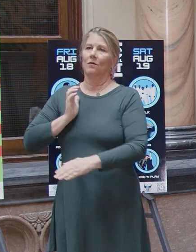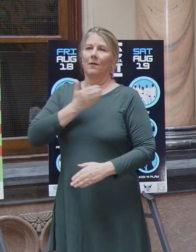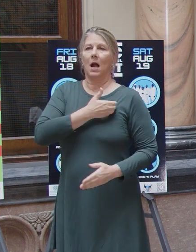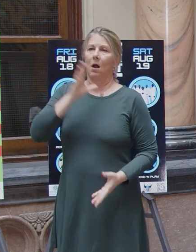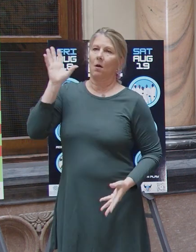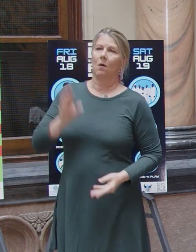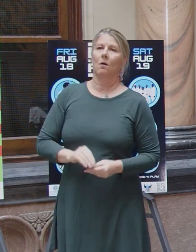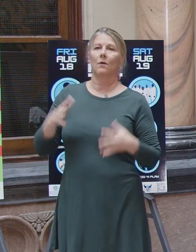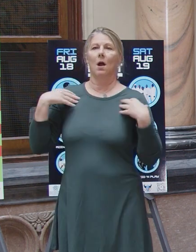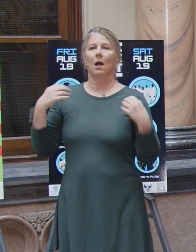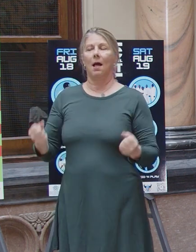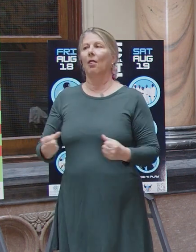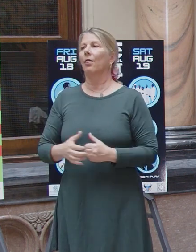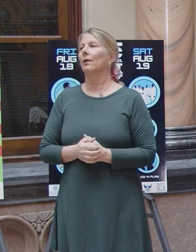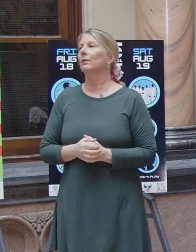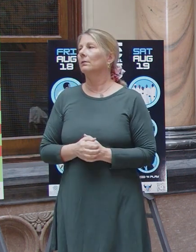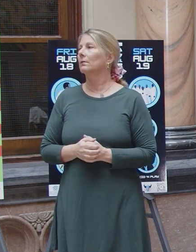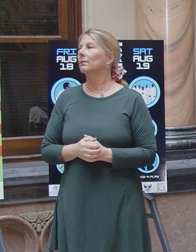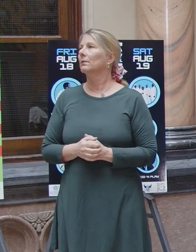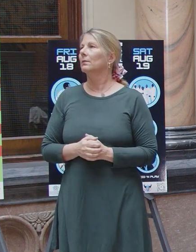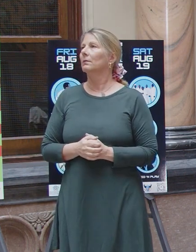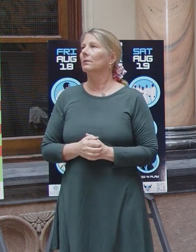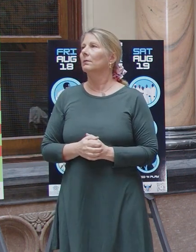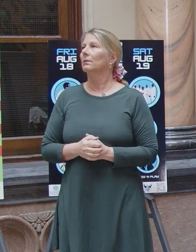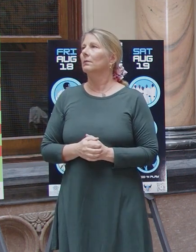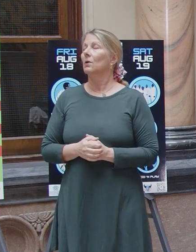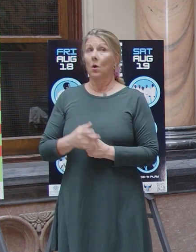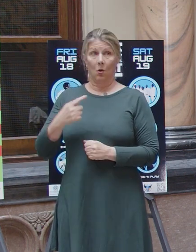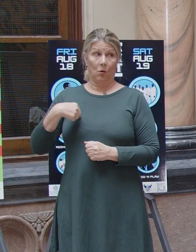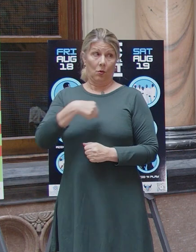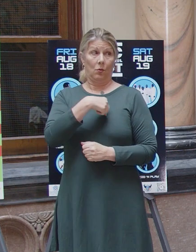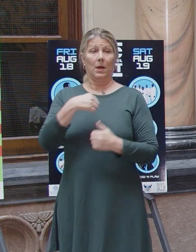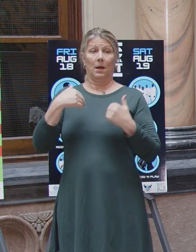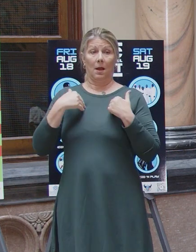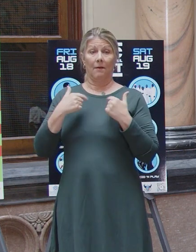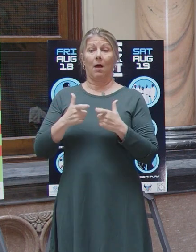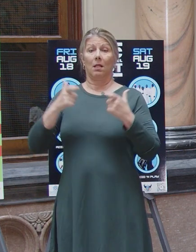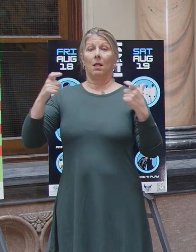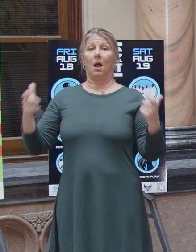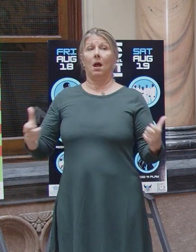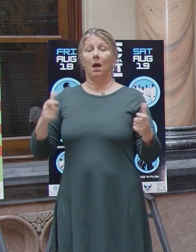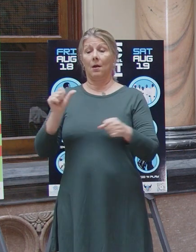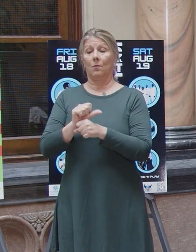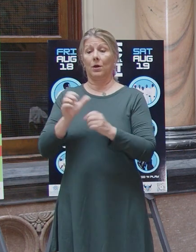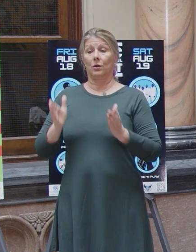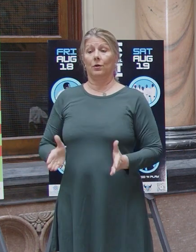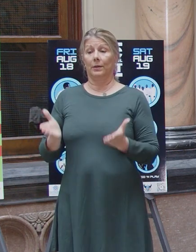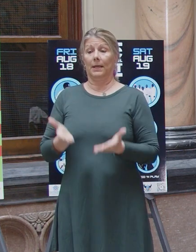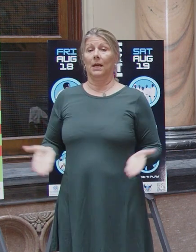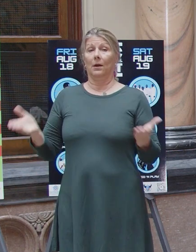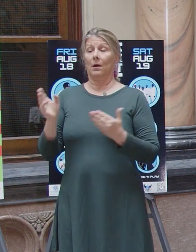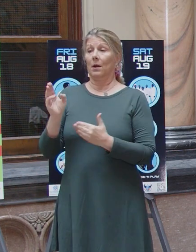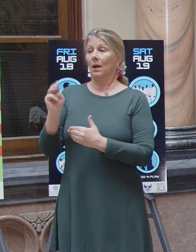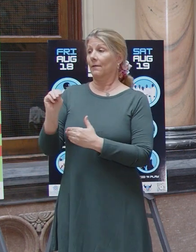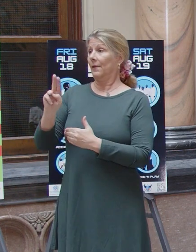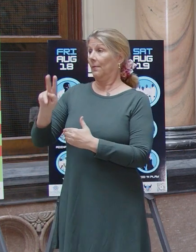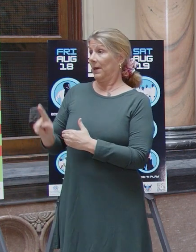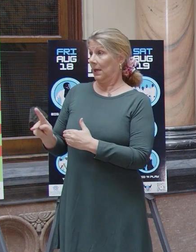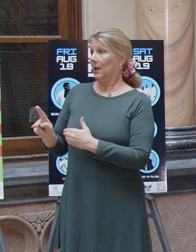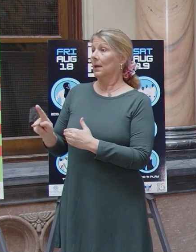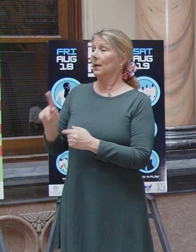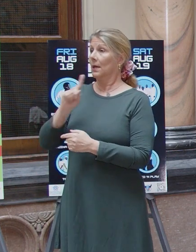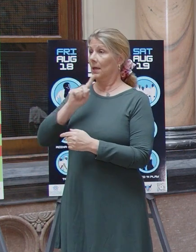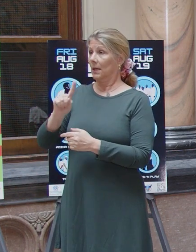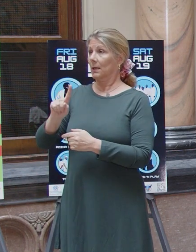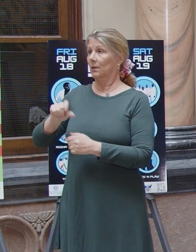As a not-for-profit organization with a large presence here in Rochester, MVP Healthcare is proud to support and